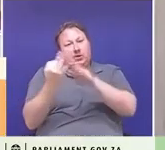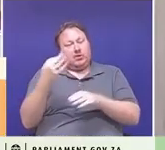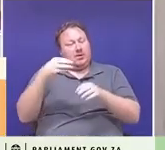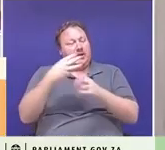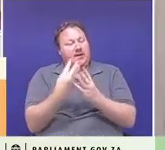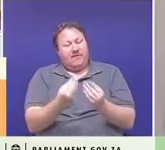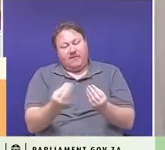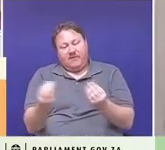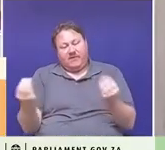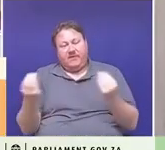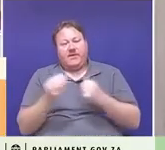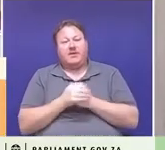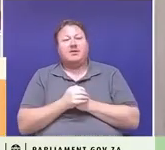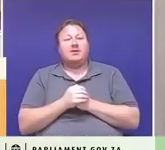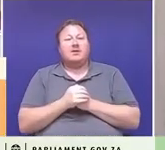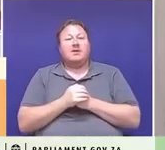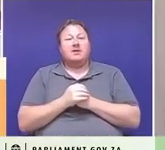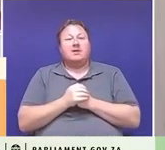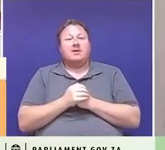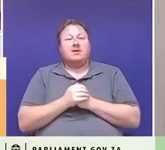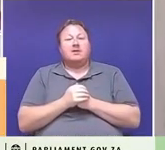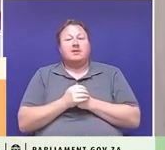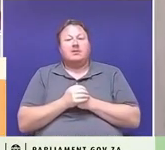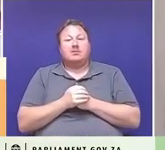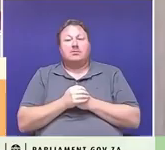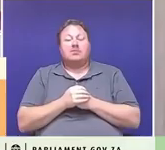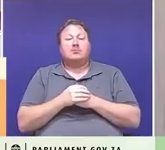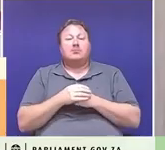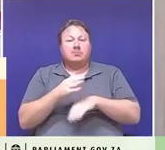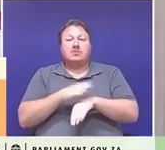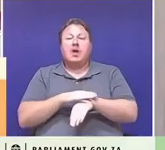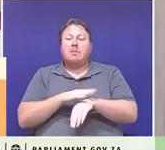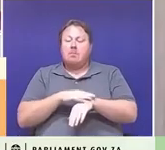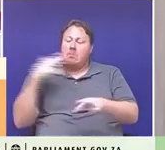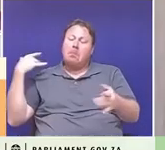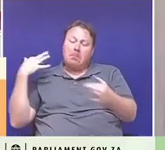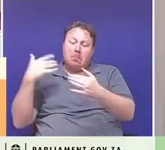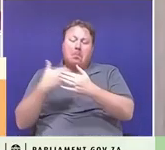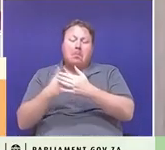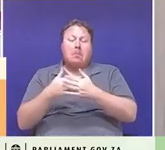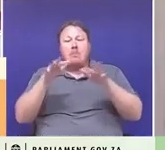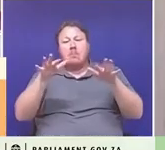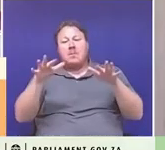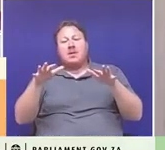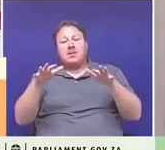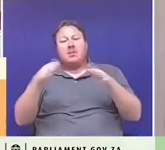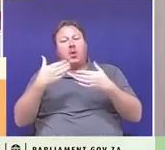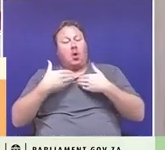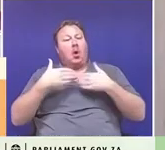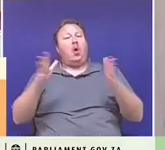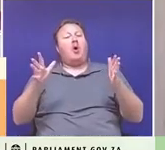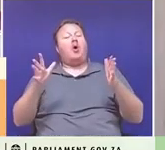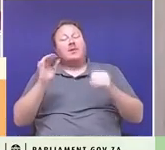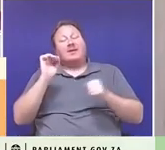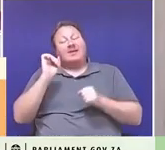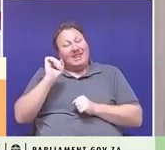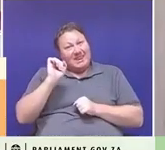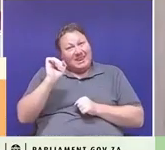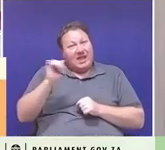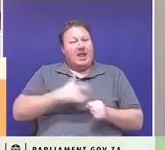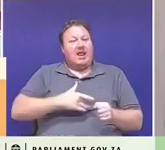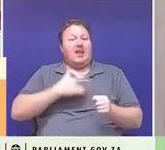Over time, this platform has become a space where citizens speak frankly about their lived